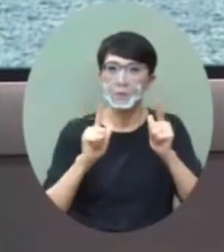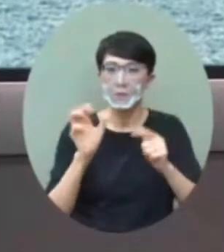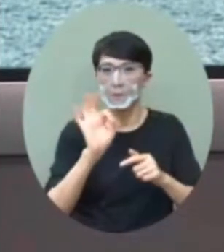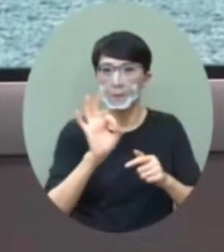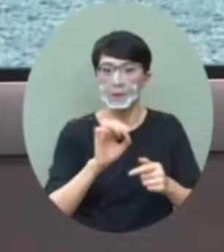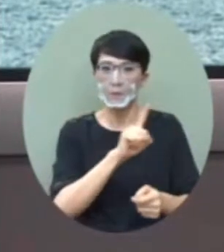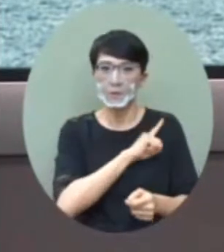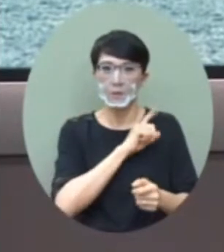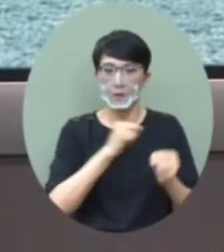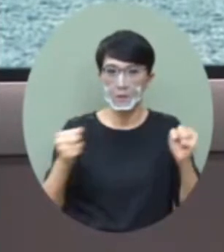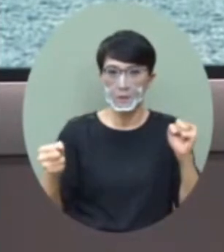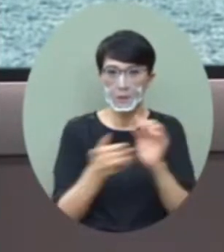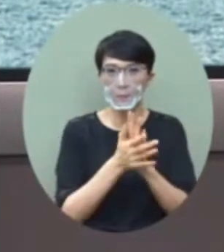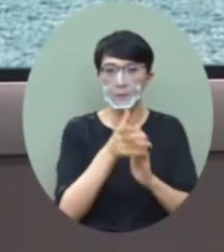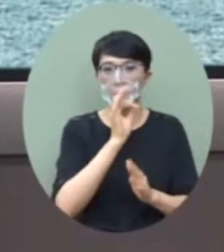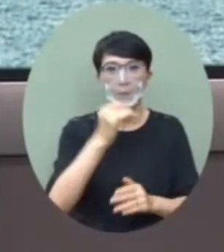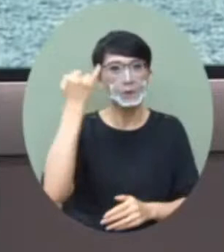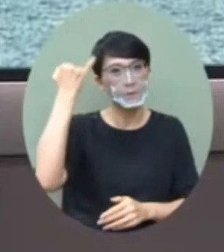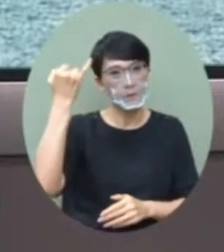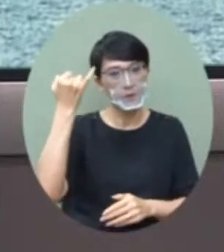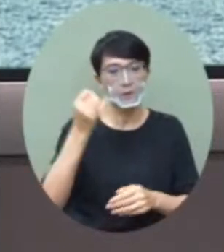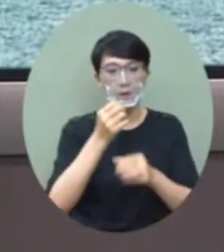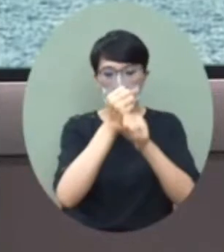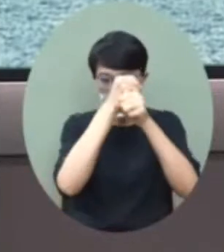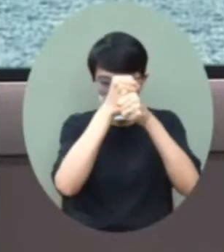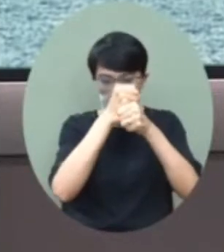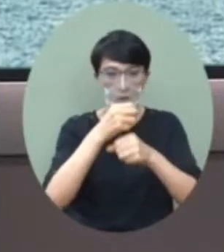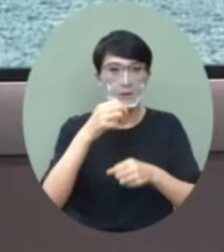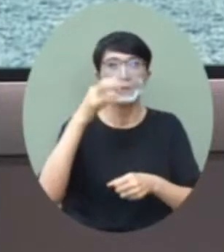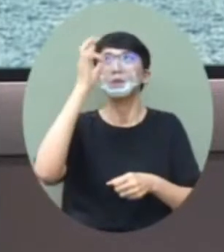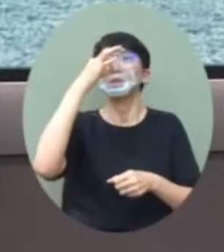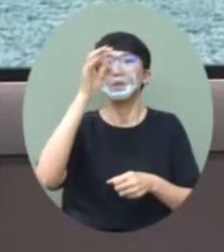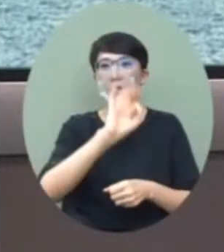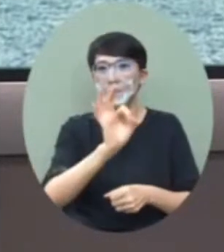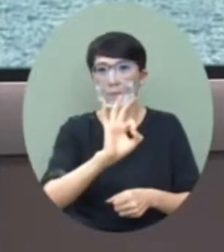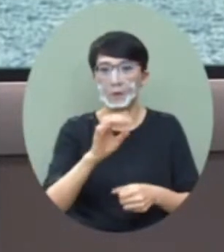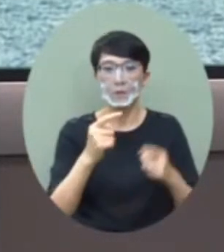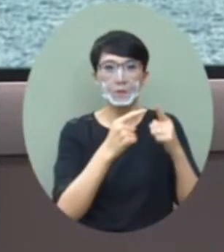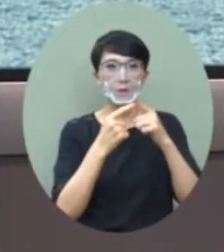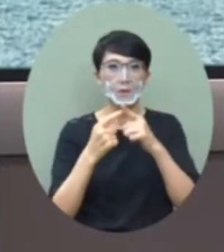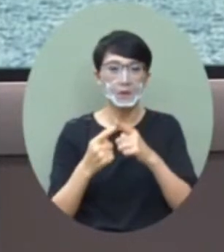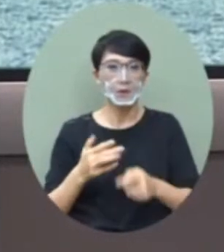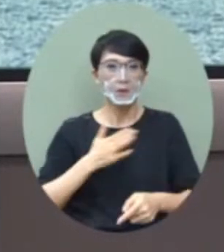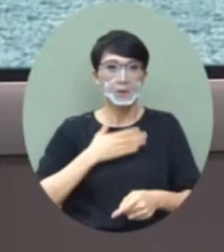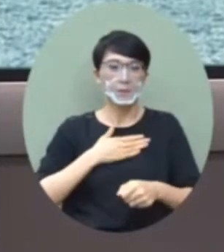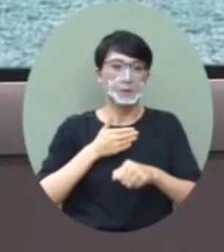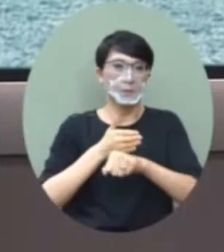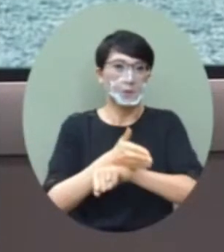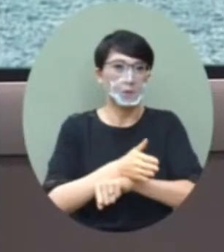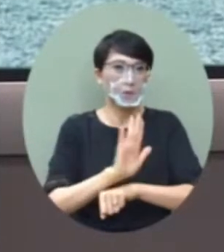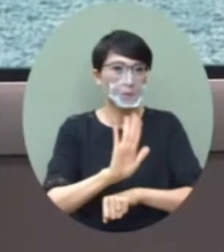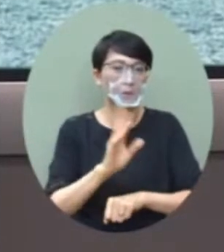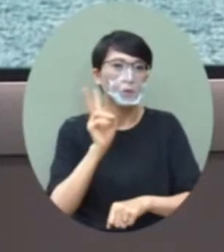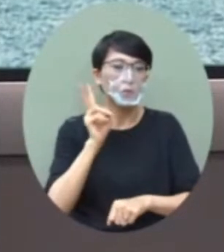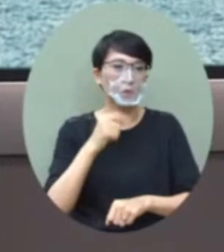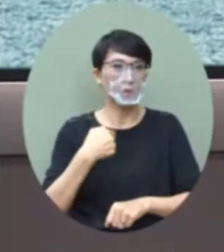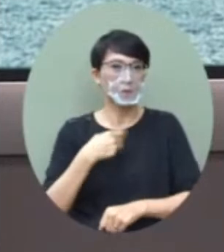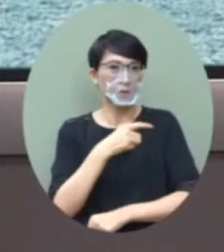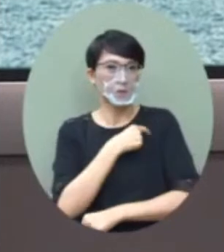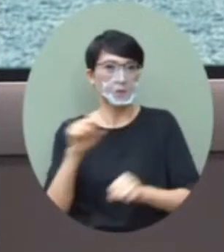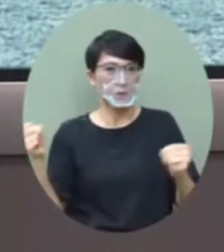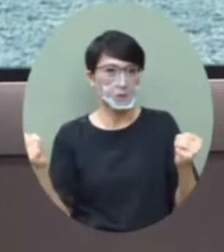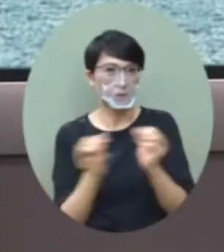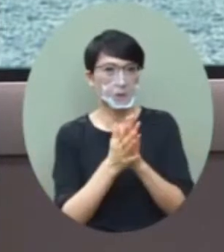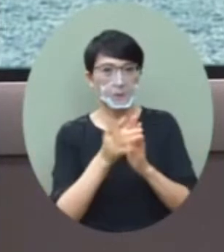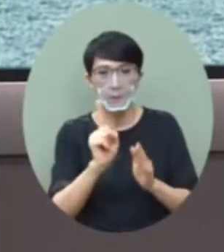infected. Vaccination is certainly of benefit, but for people who were unsure whether they